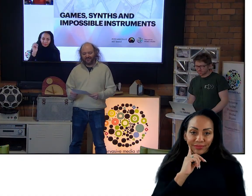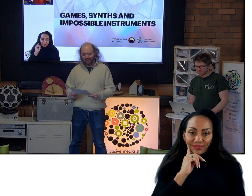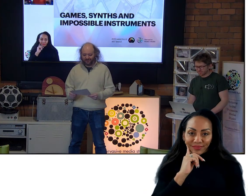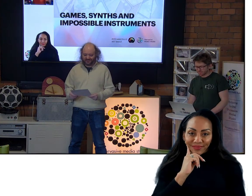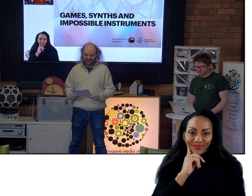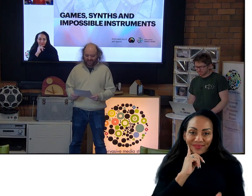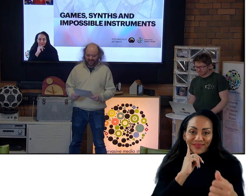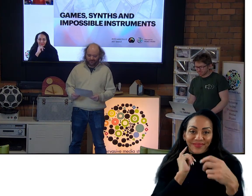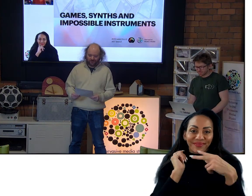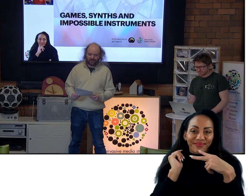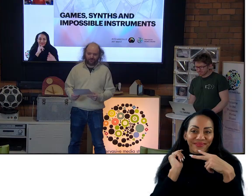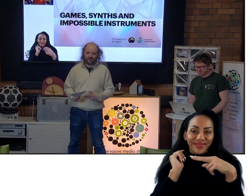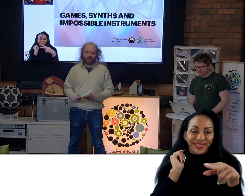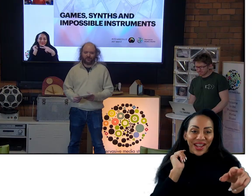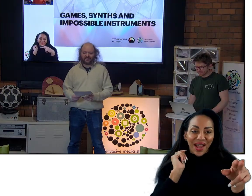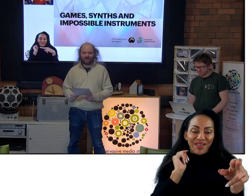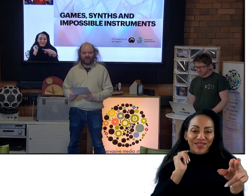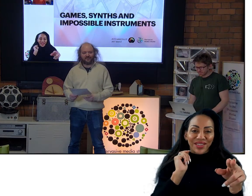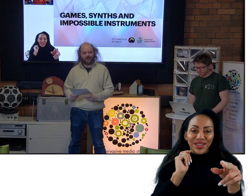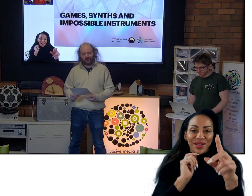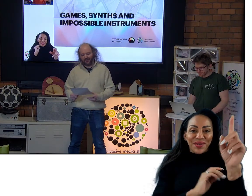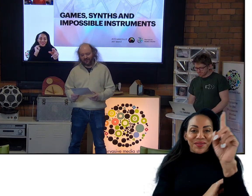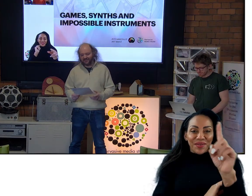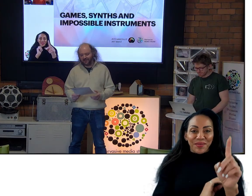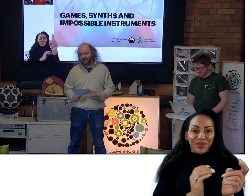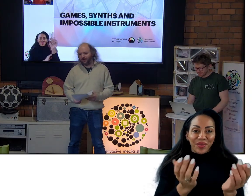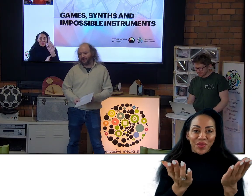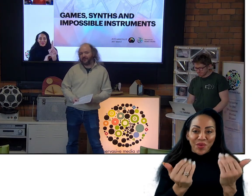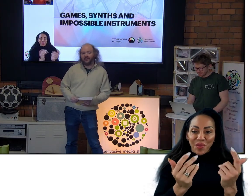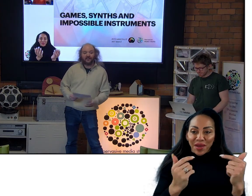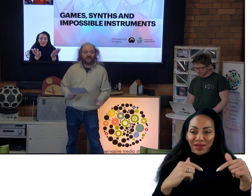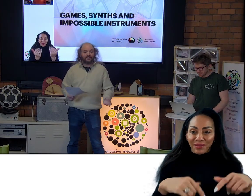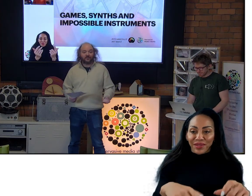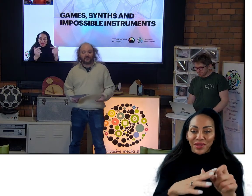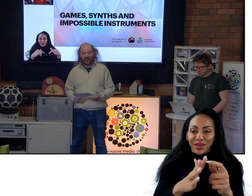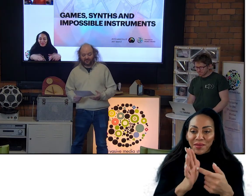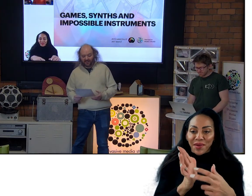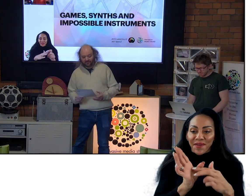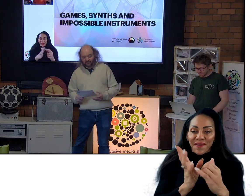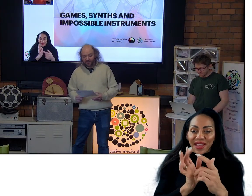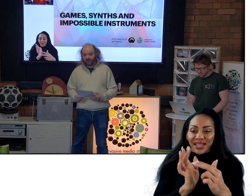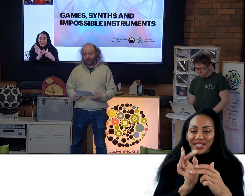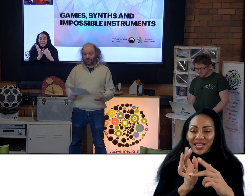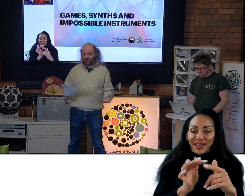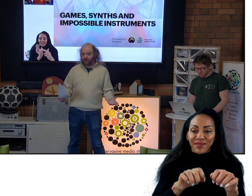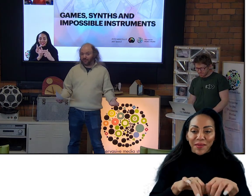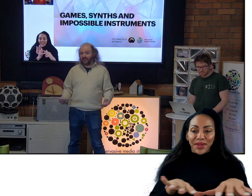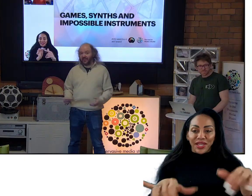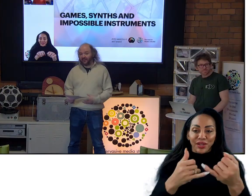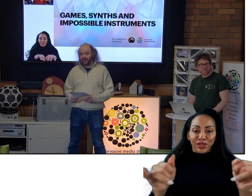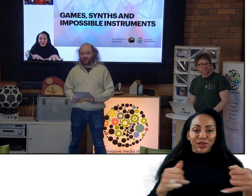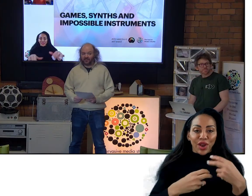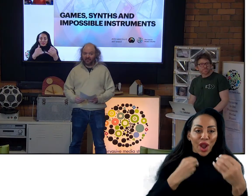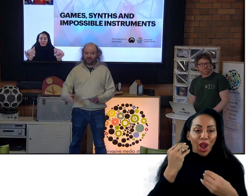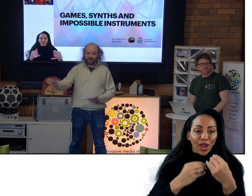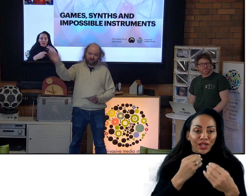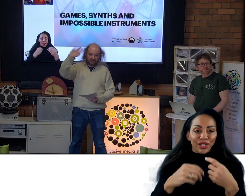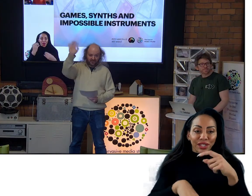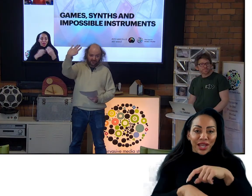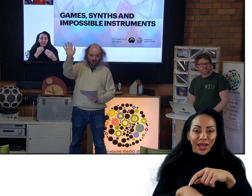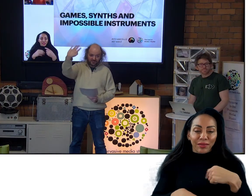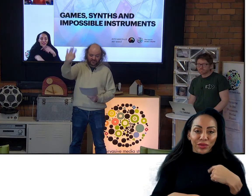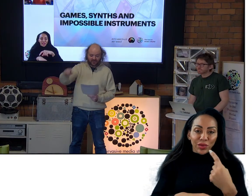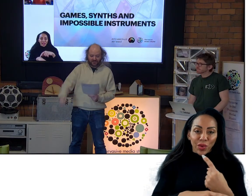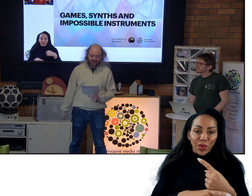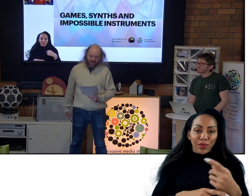Good afternoon, folks, and welcome to the Pervasive Media Studio Lunchtime Talk. These talks are live every Friday, both here in the building and live online.